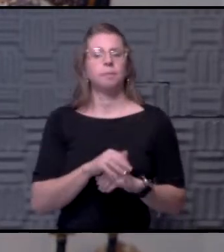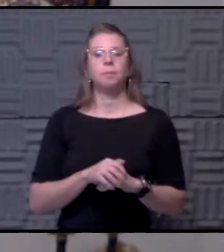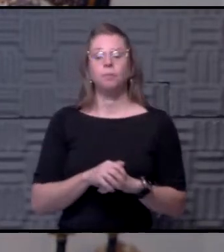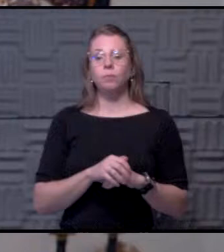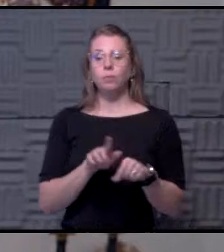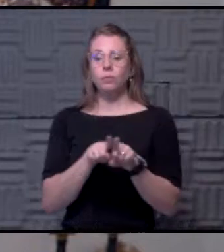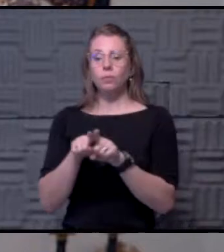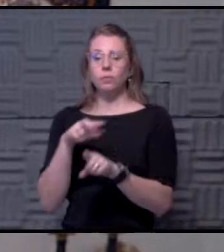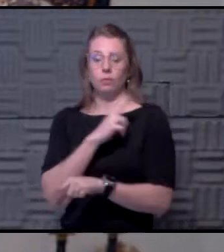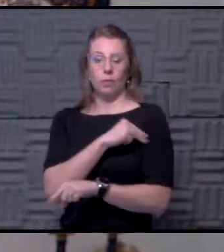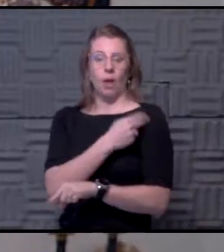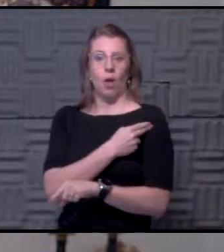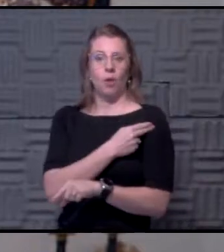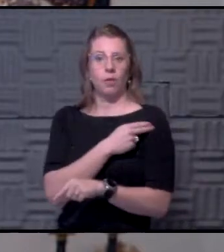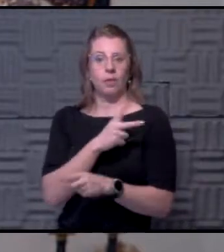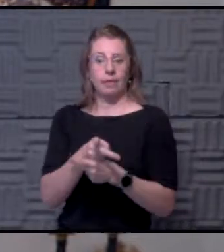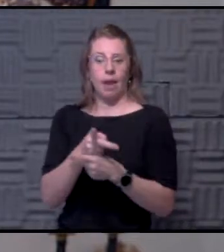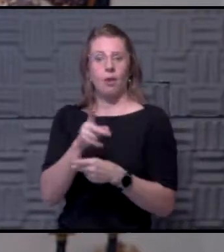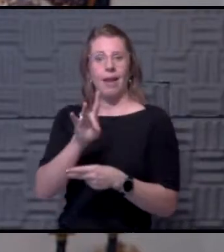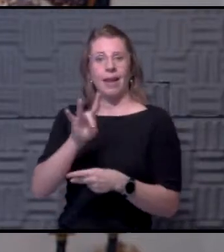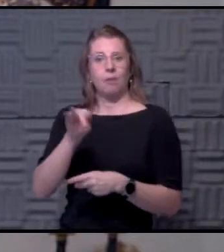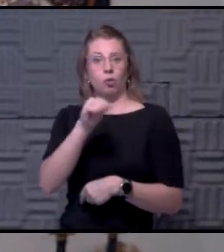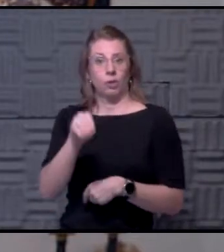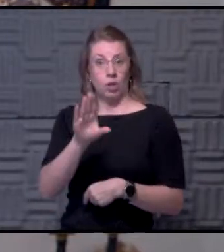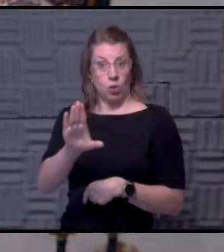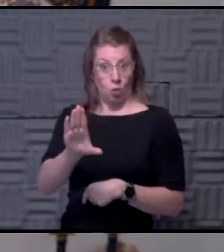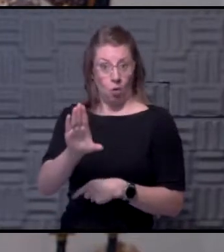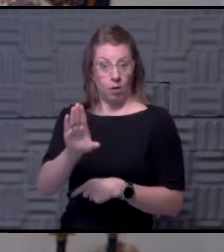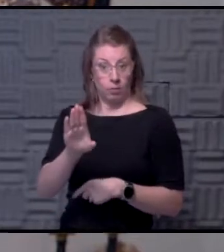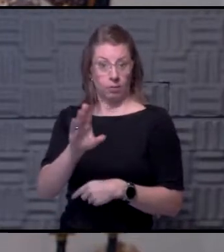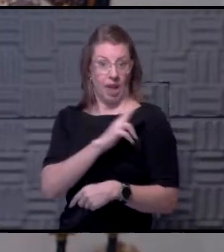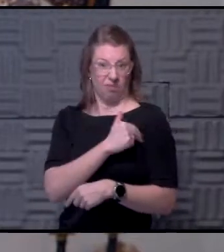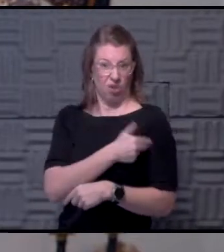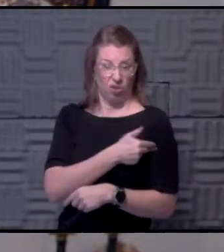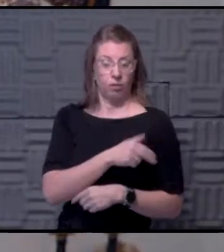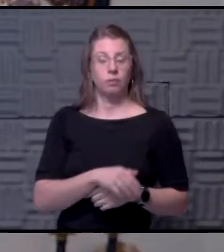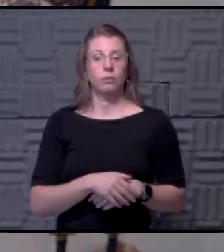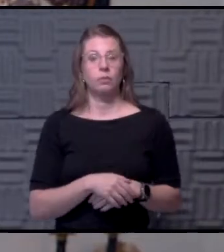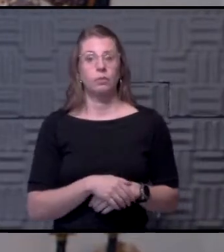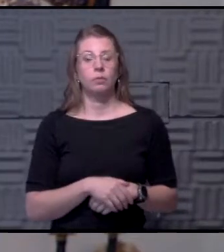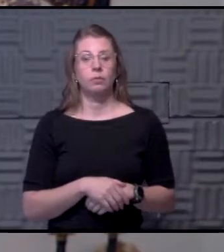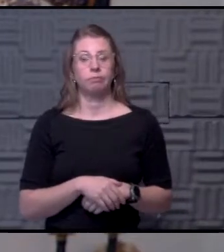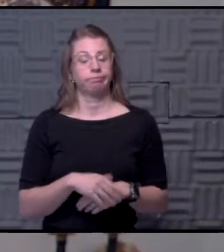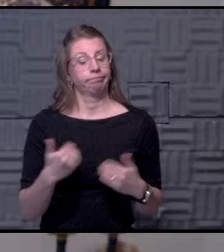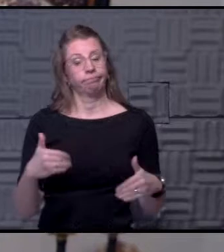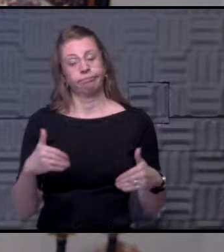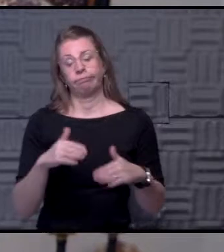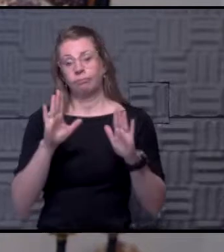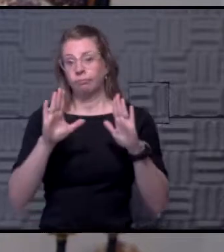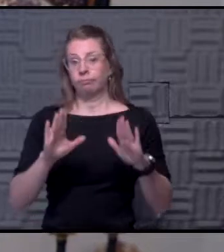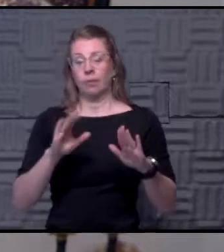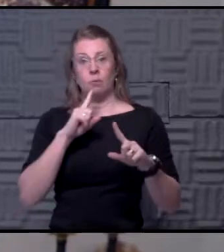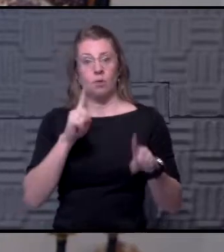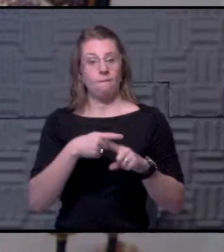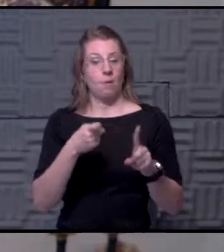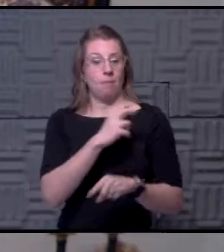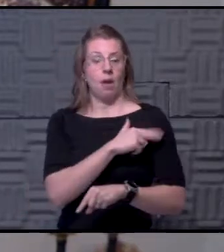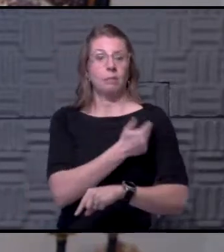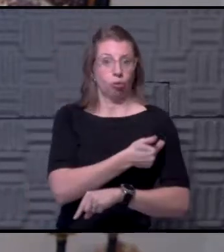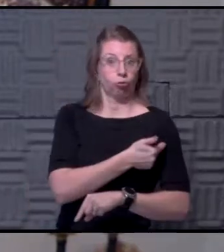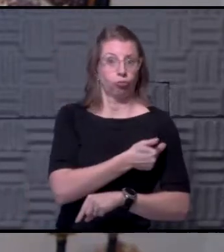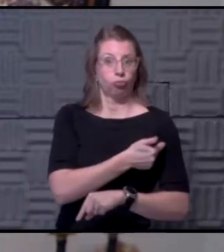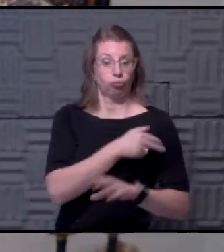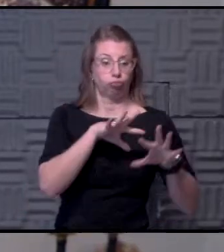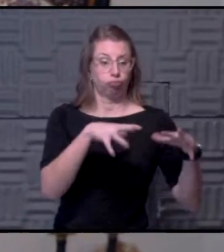healthcare. Steve, you pointed it out, 88% at your place. That's been a great response, and we're hoping to have a lot more of